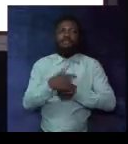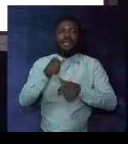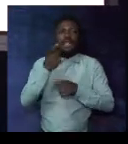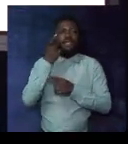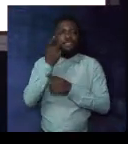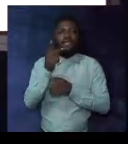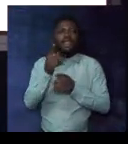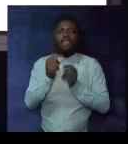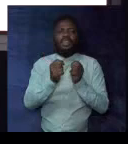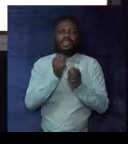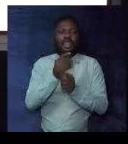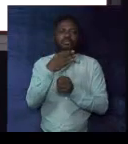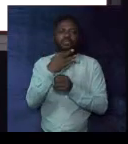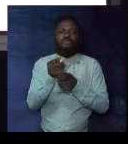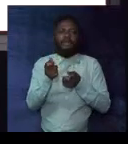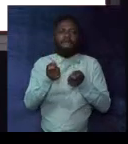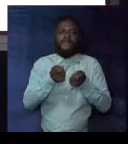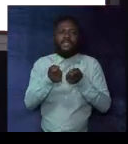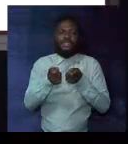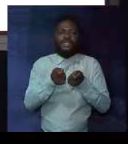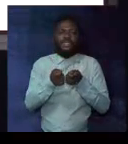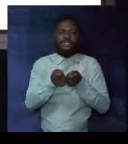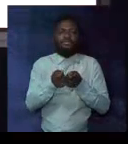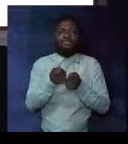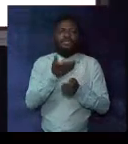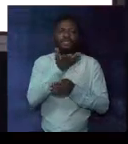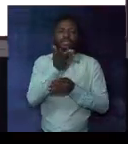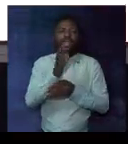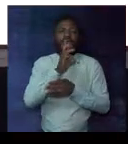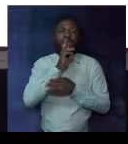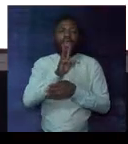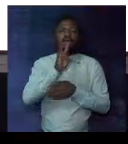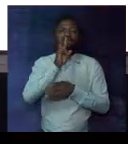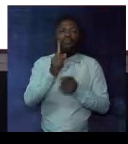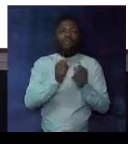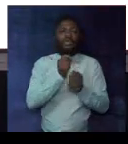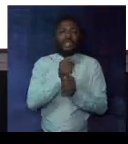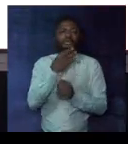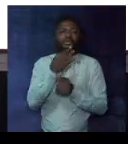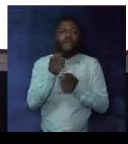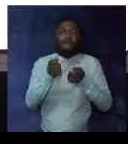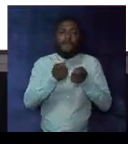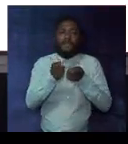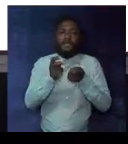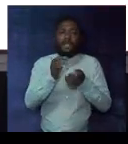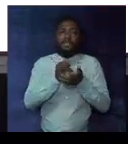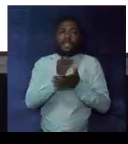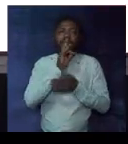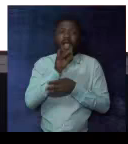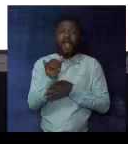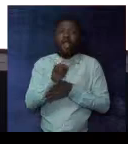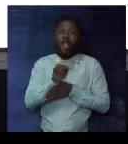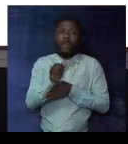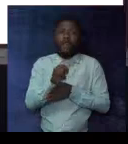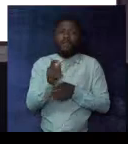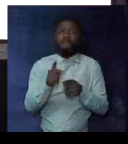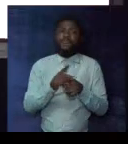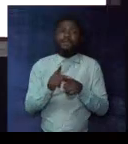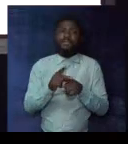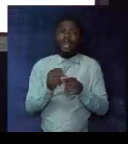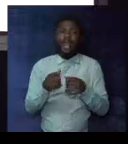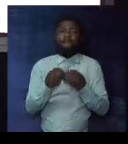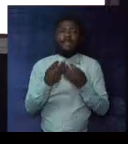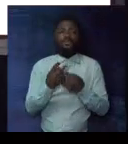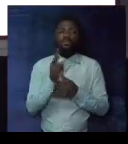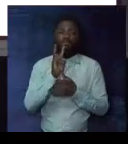So let's look at the types of maintenance. There are 2 types of maintenance that are commonly practiced. How many